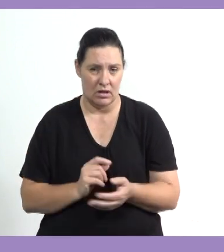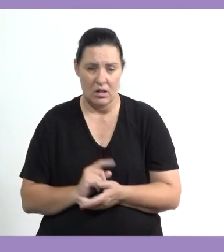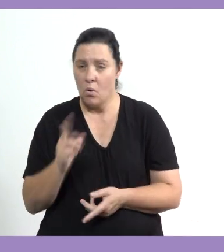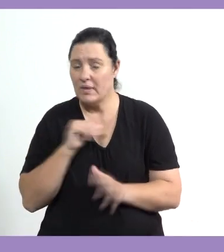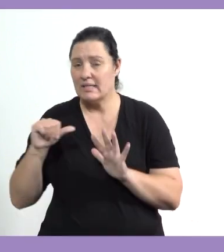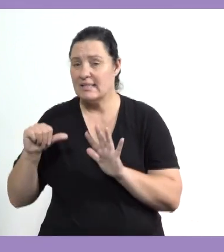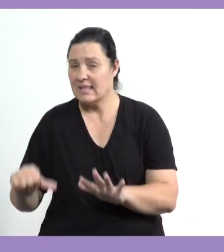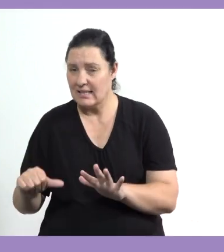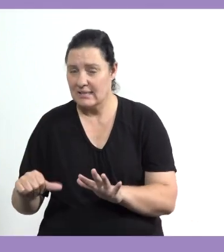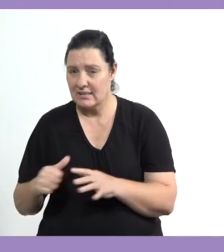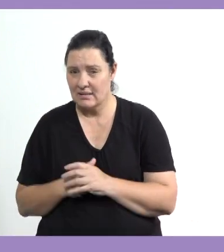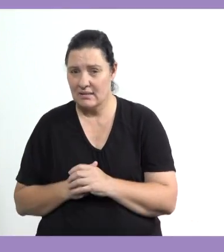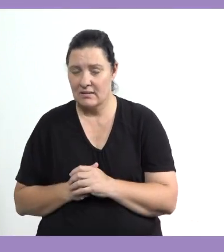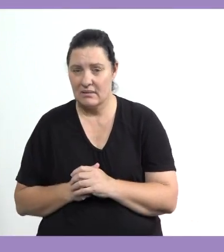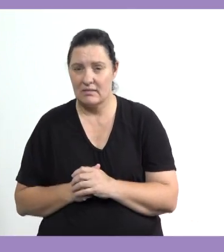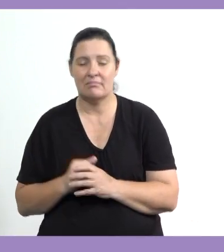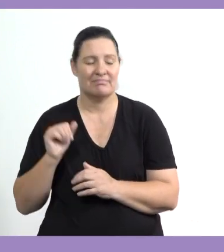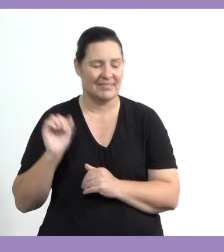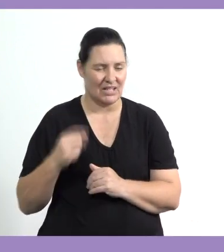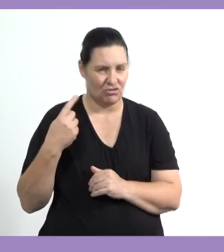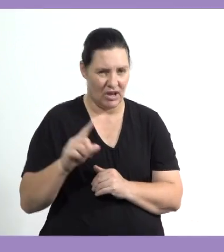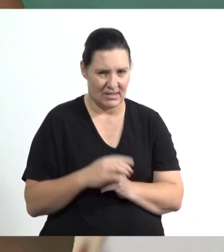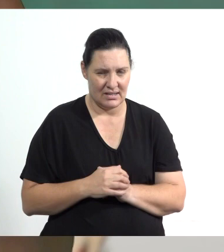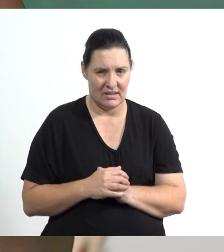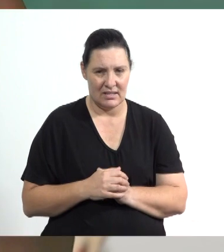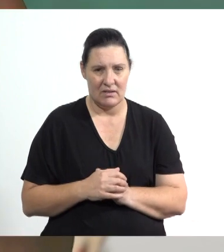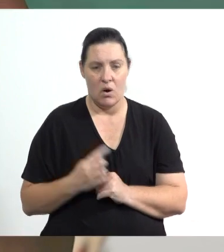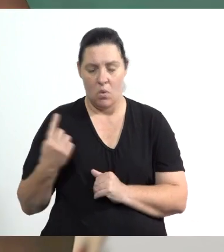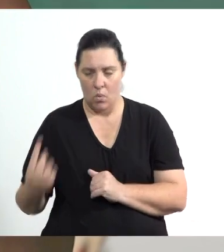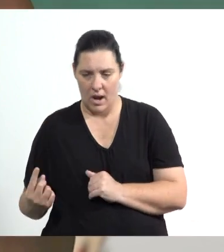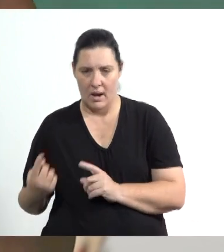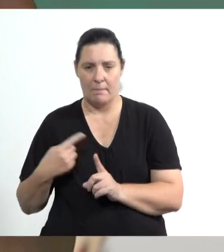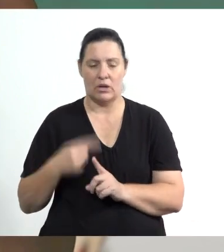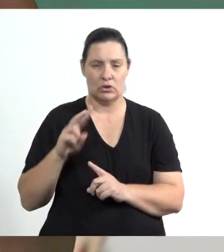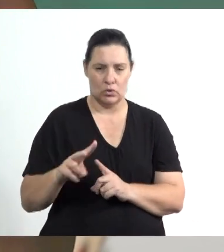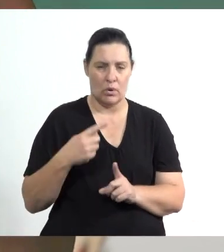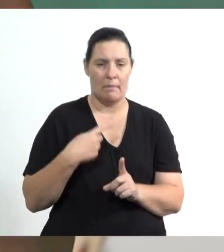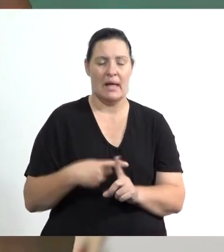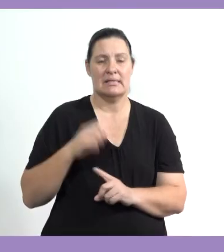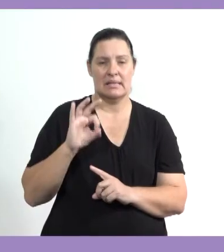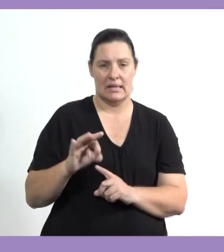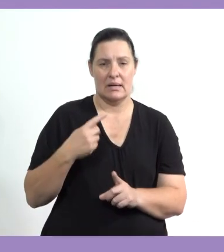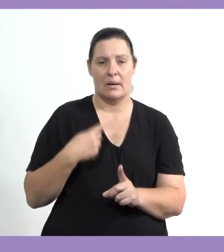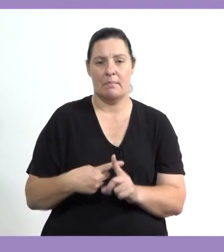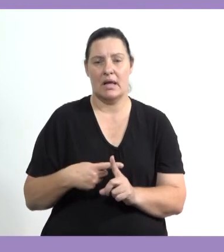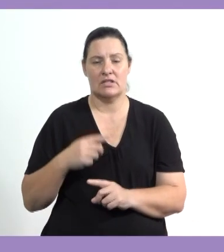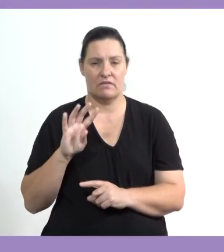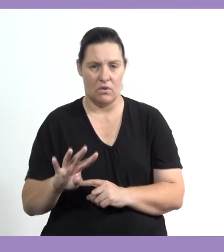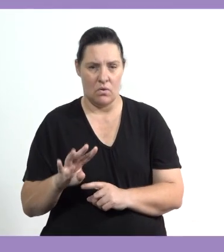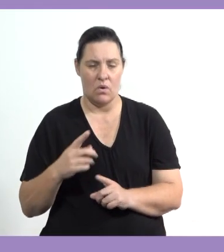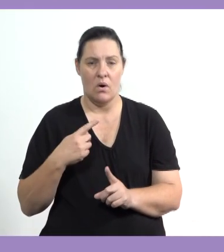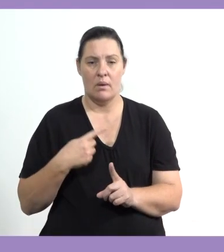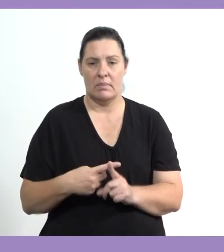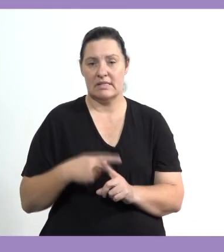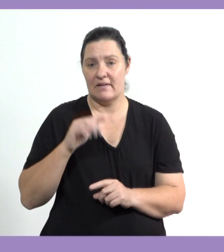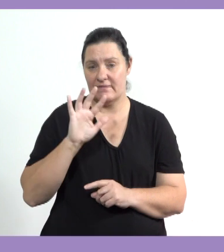And what about the 6th stage? Yes, you are correct. We are going to say 1 plus 2 plus 3